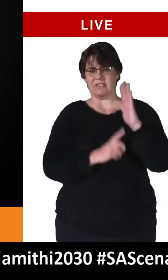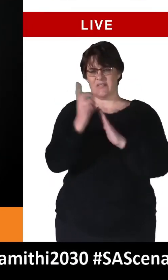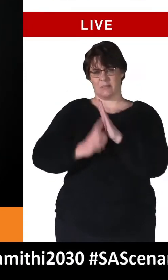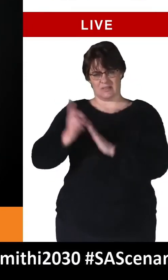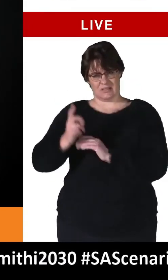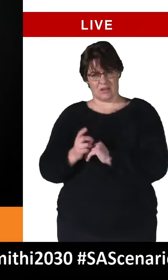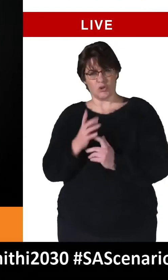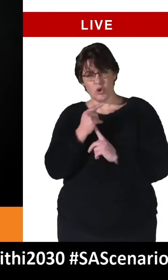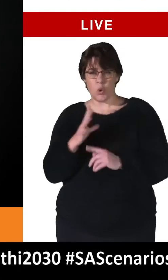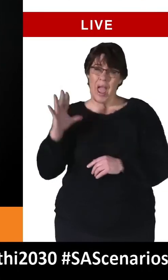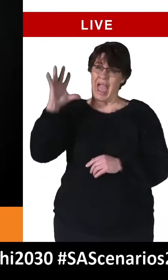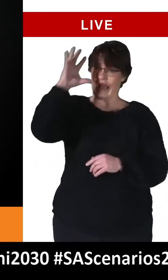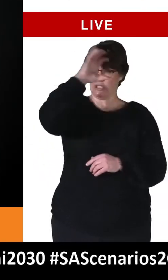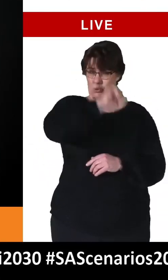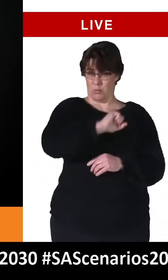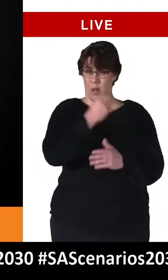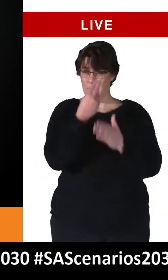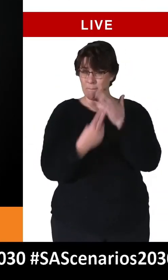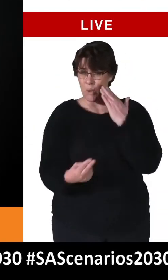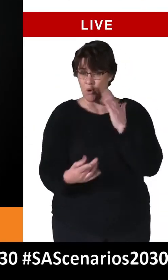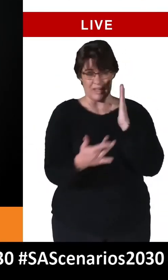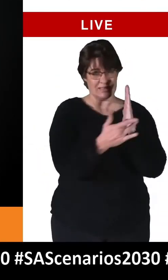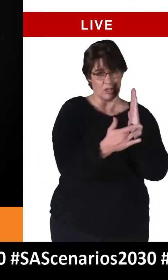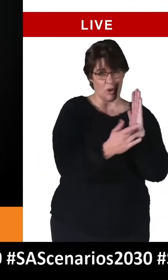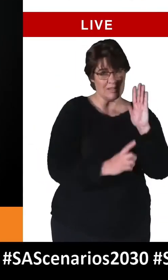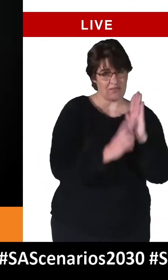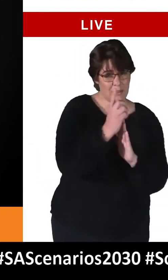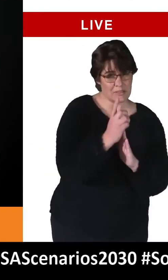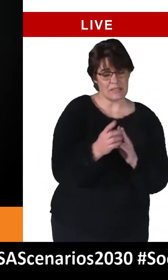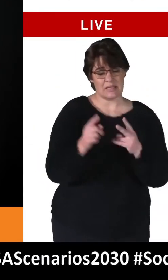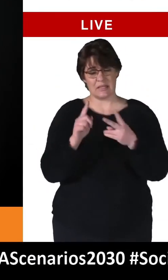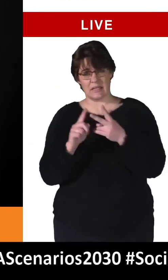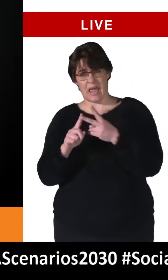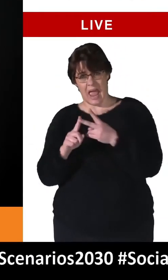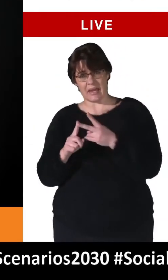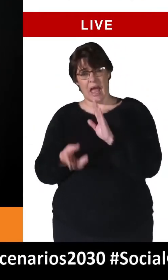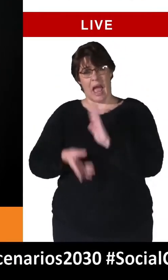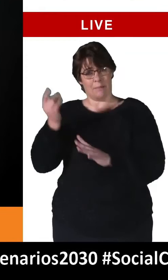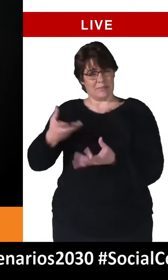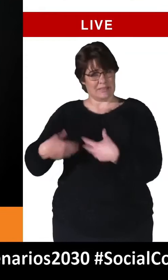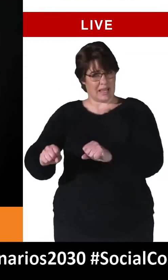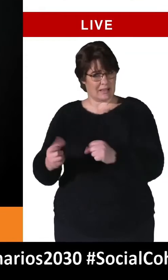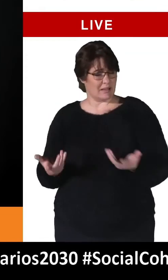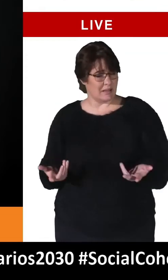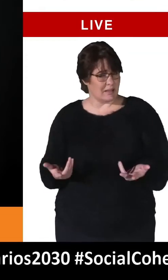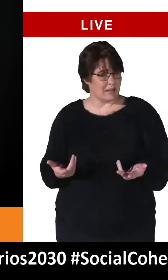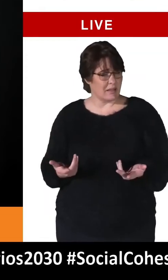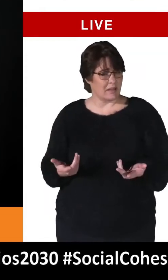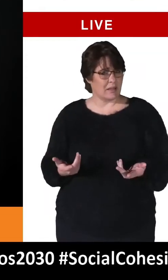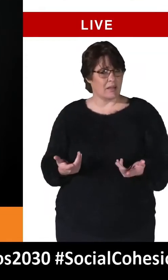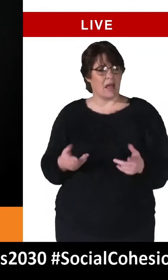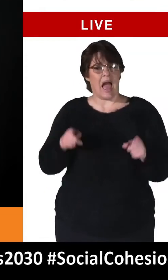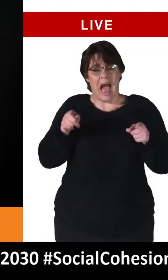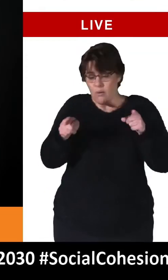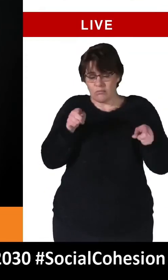you make assumptions on both technology development and uptake? How is the